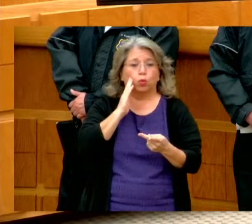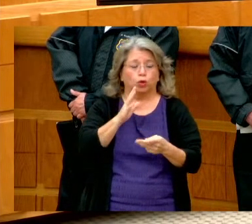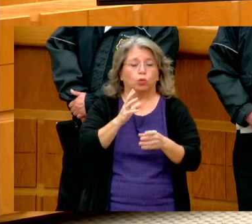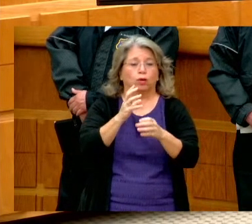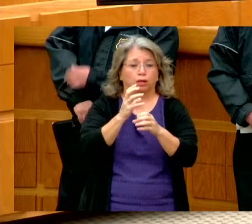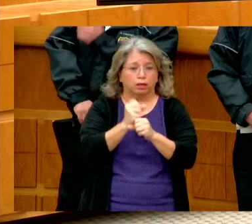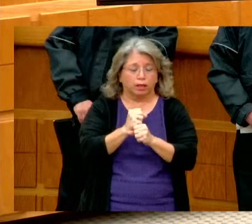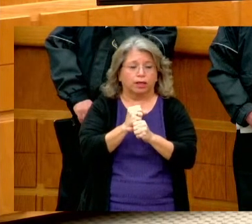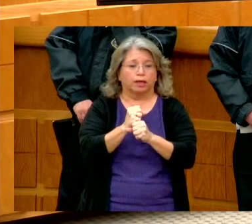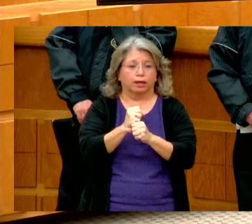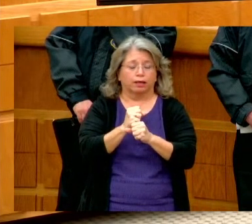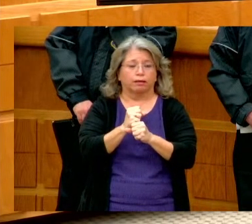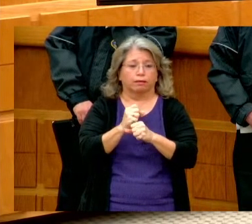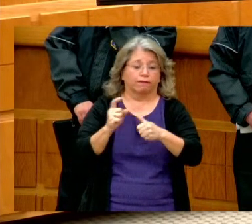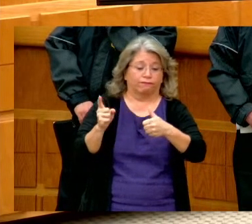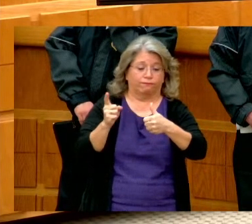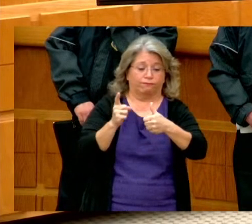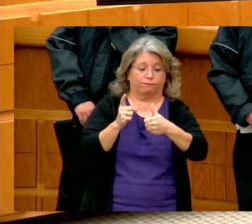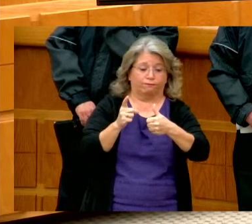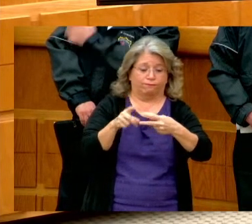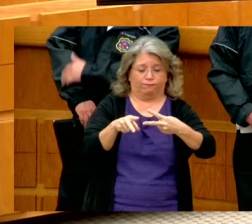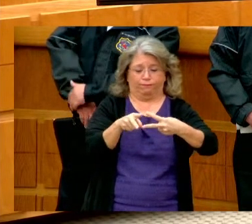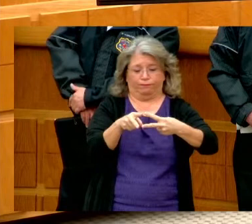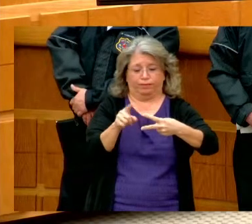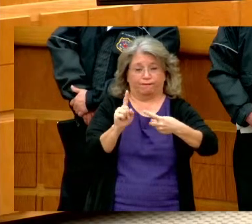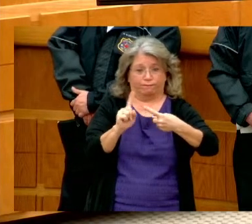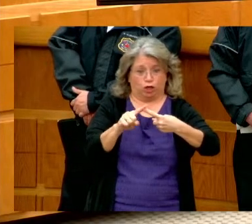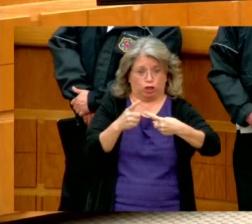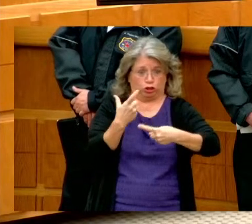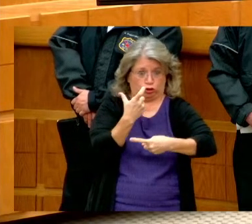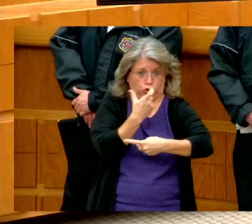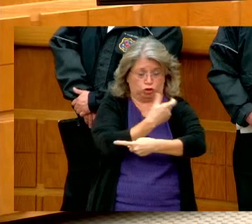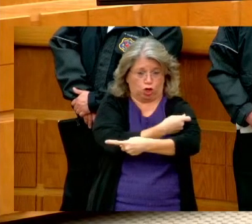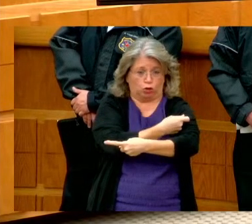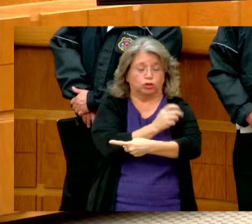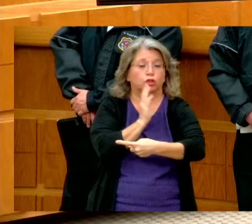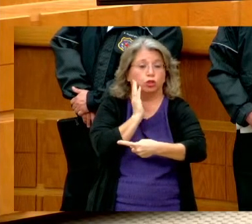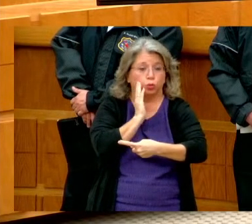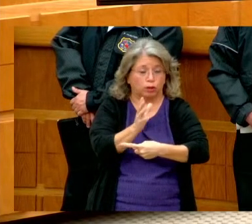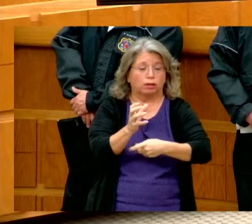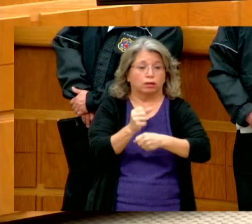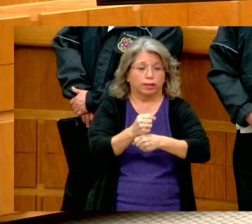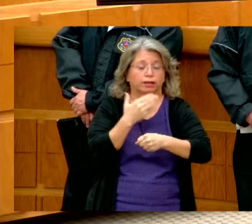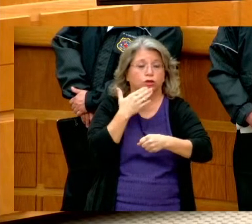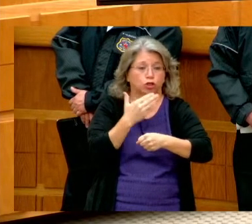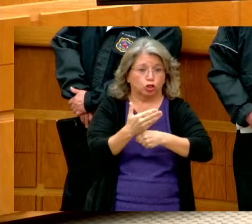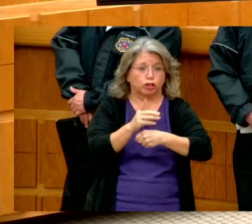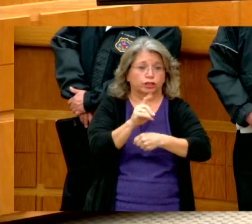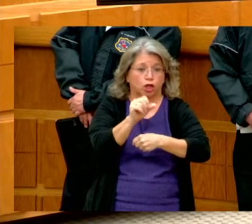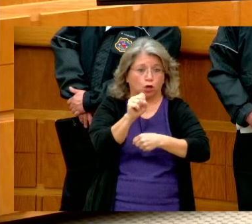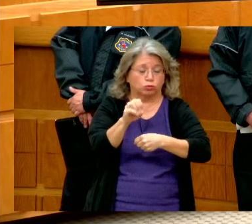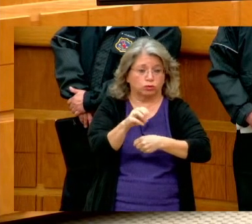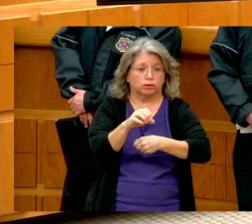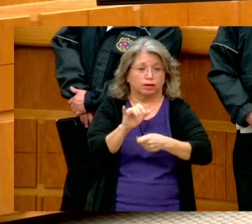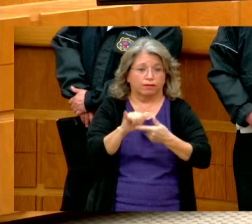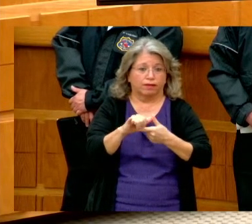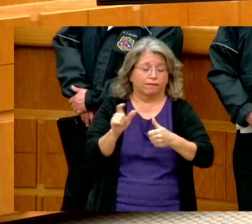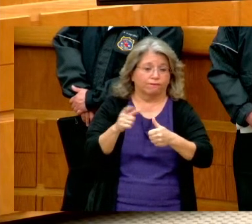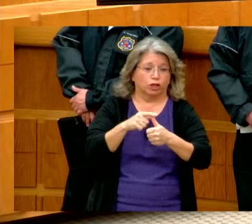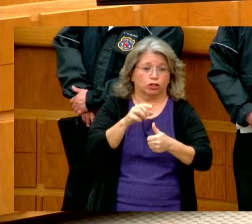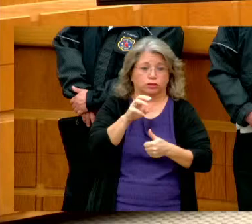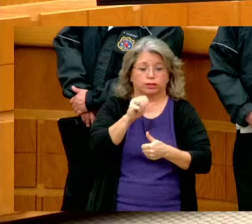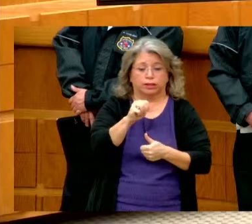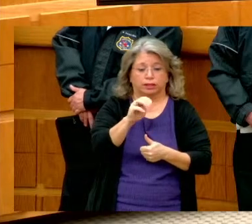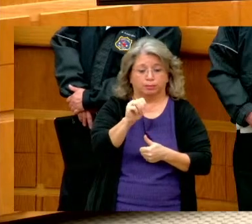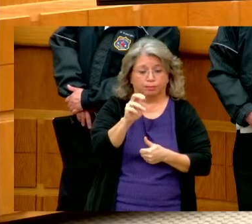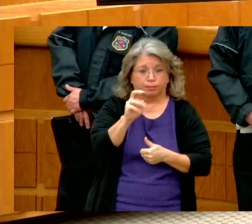RNA, when you get this vaccine. But I need you guys to listen to what your mayor just gave you the best advice, and that's